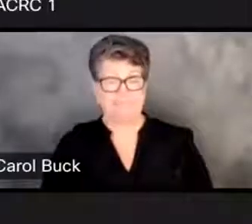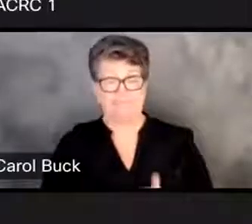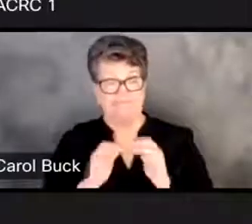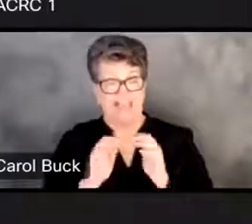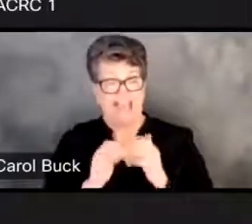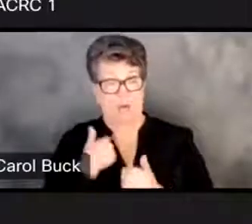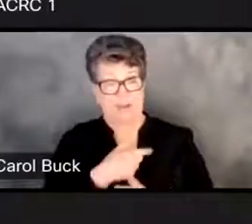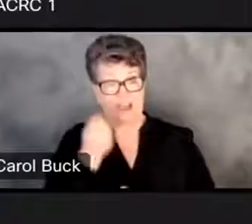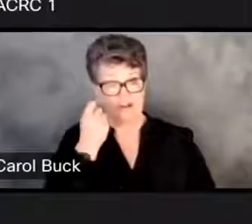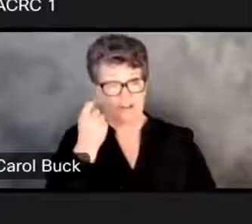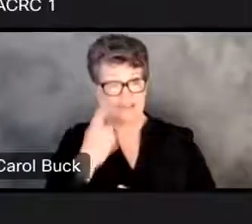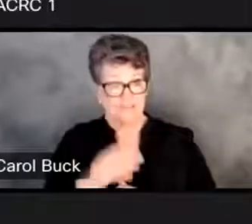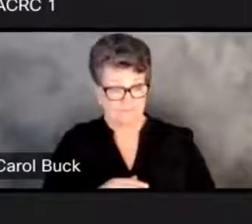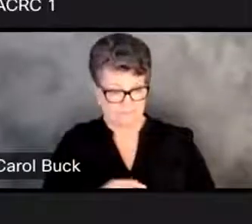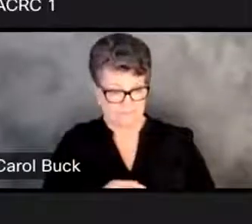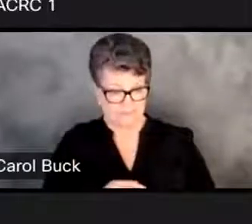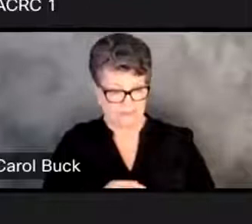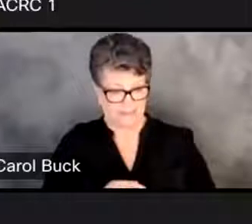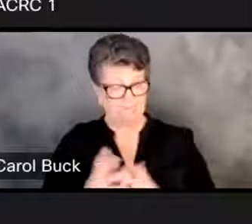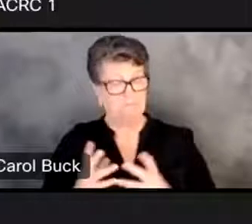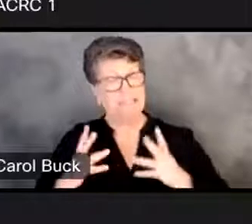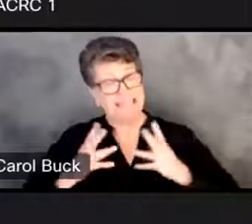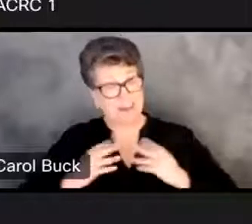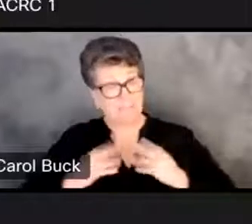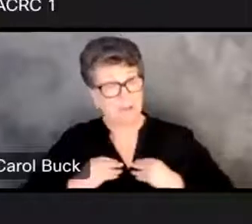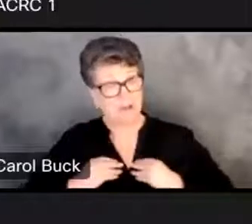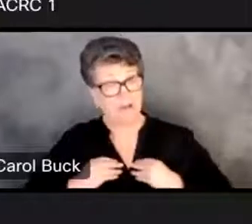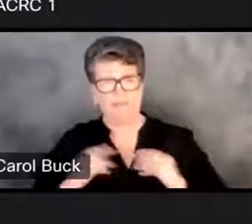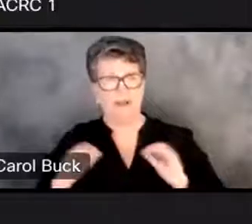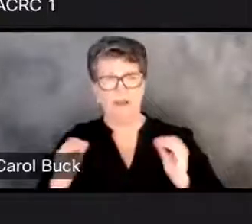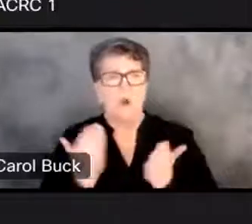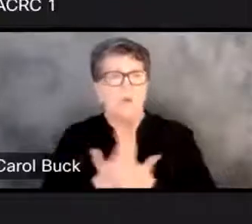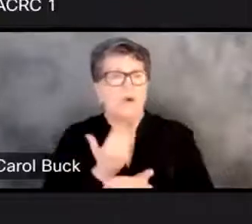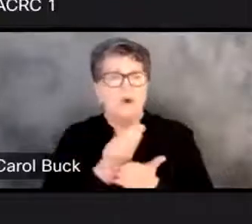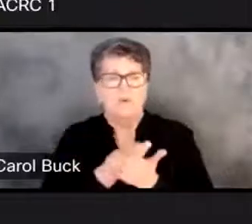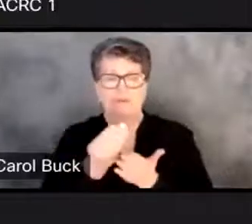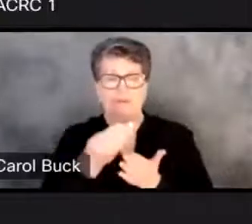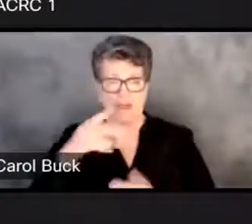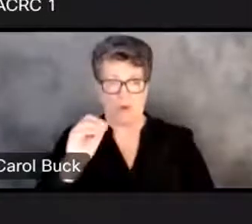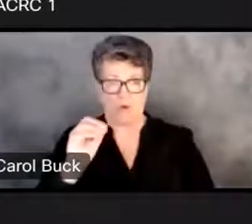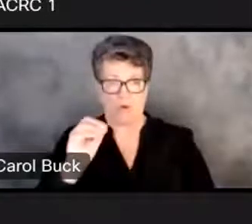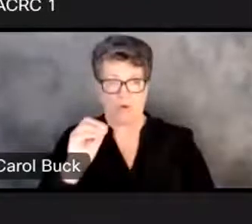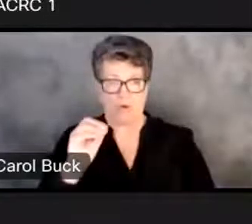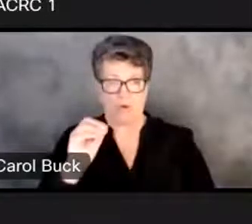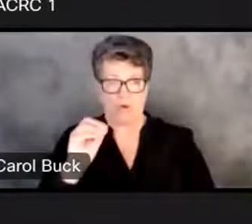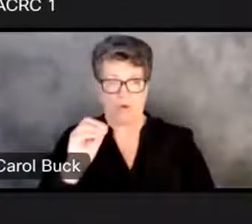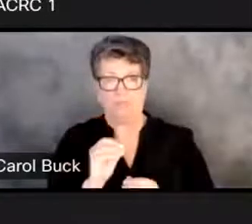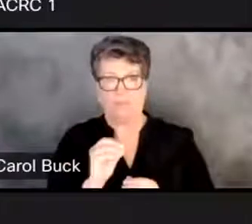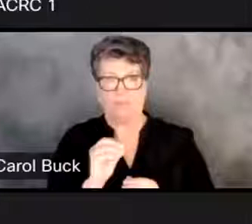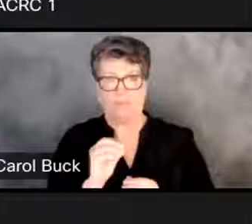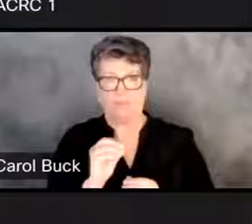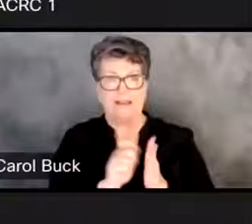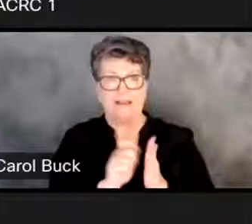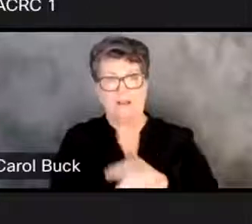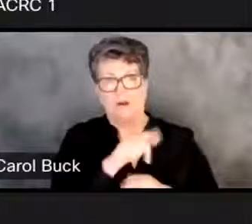had understood it is that was acceptable, but no new purchase orders would be issued under alternative services. And